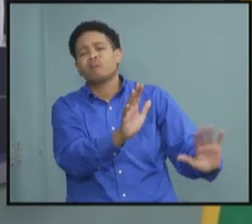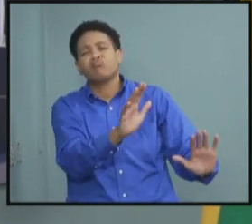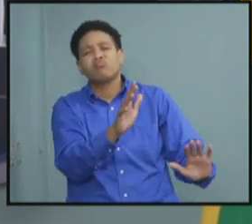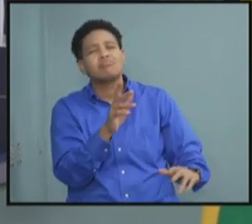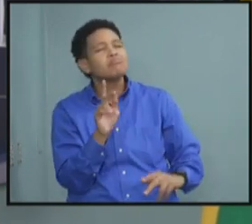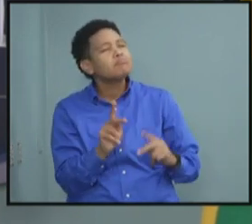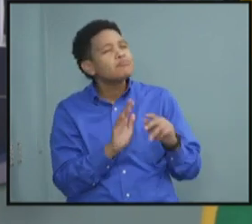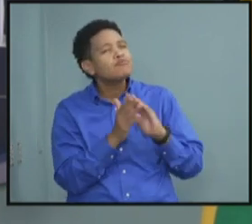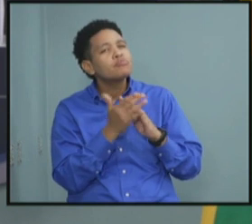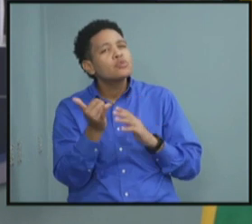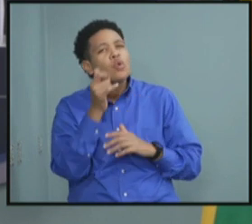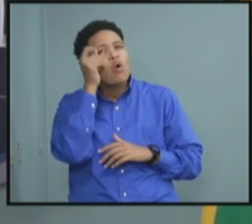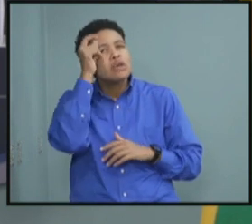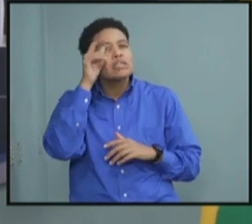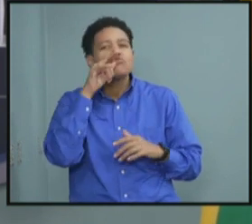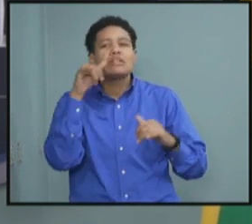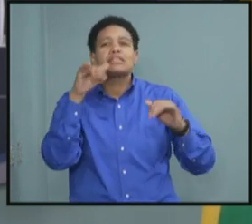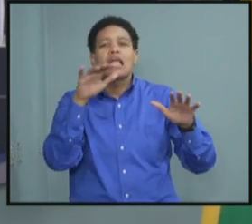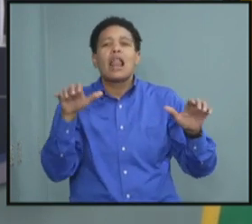action in the future.